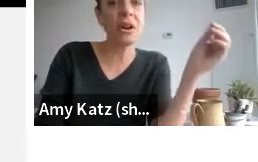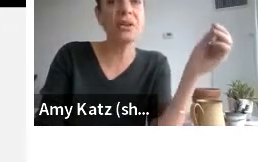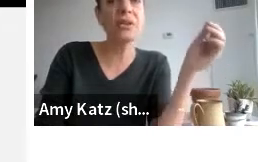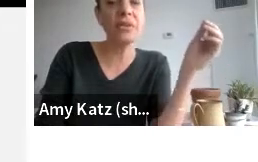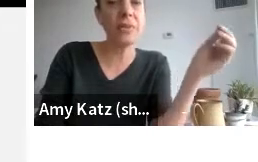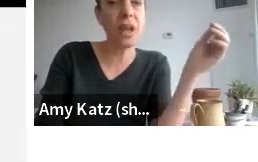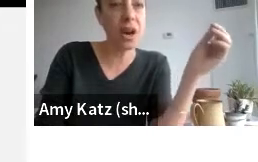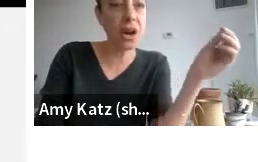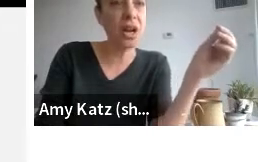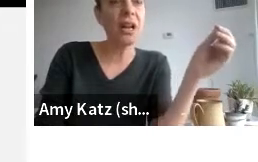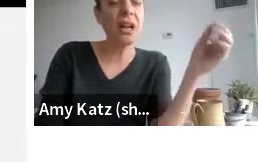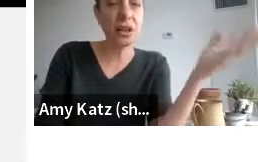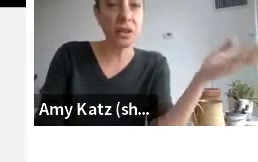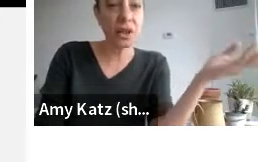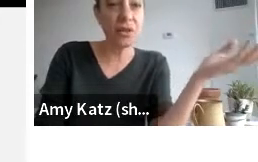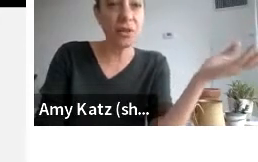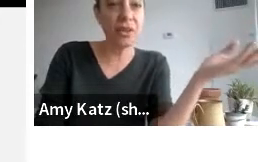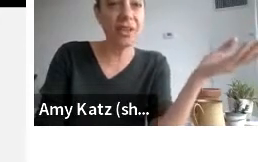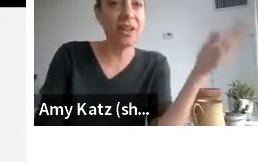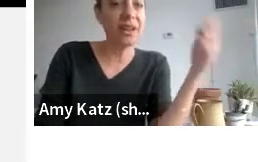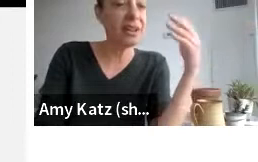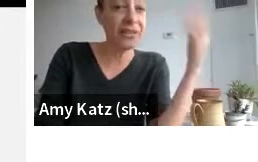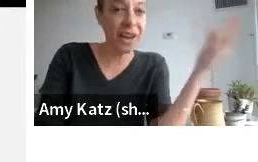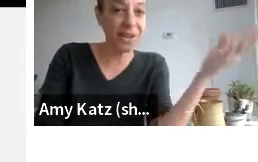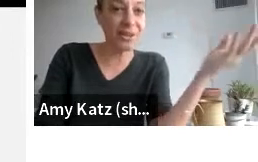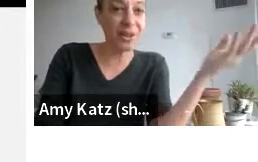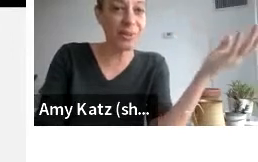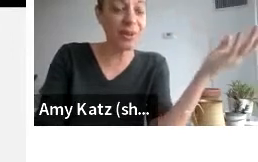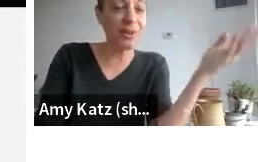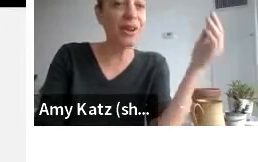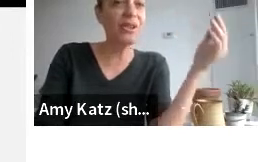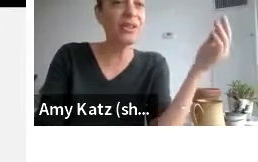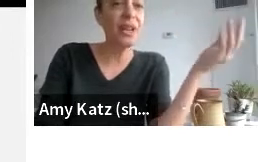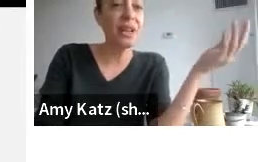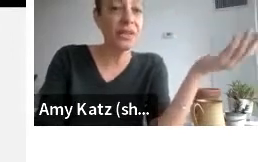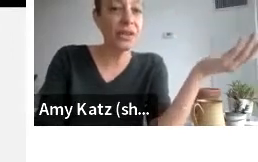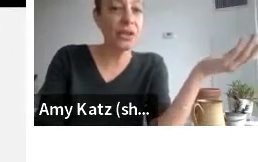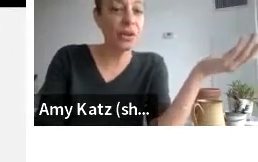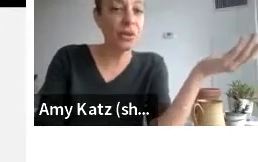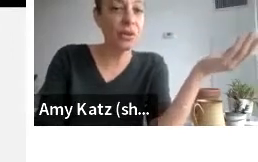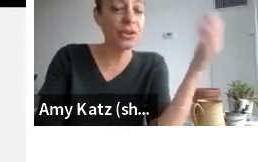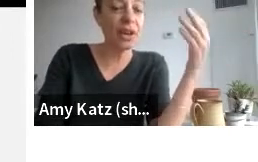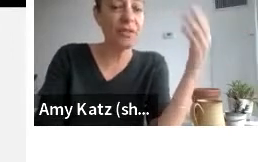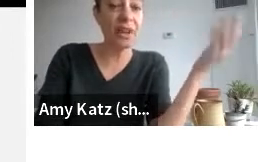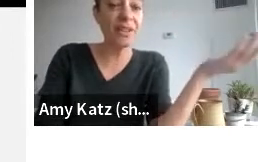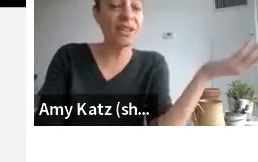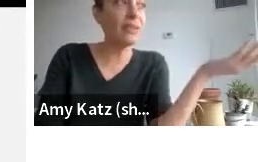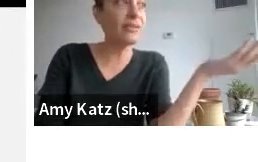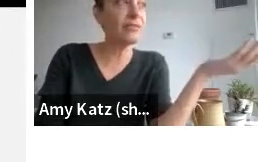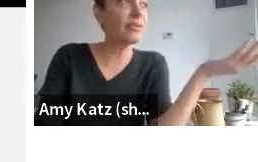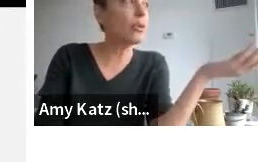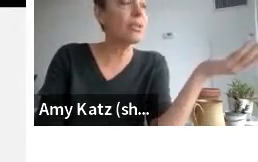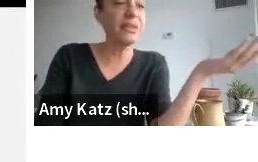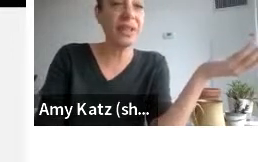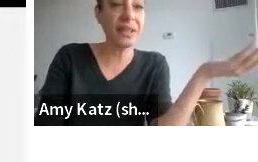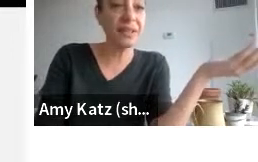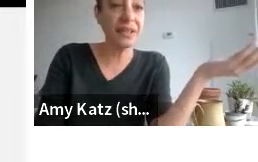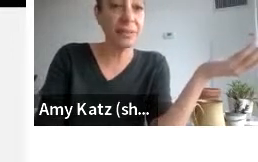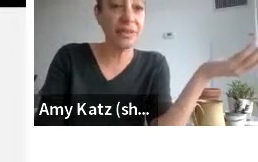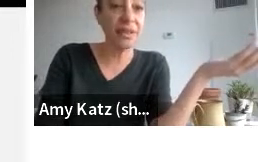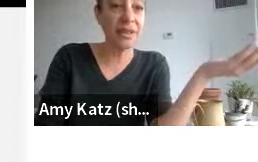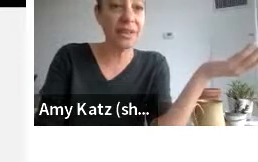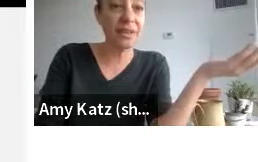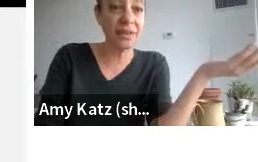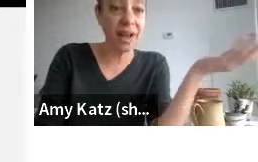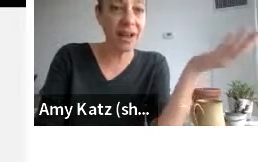respiratory particles from the air, including, of course, infectious respiratory particles. This isn't news. I've seen Jeff quote Leviticus in